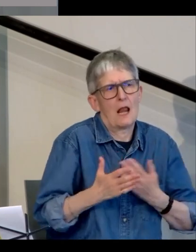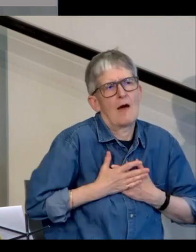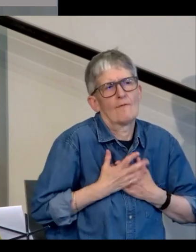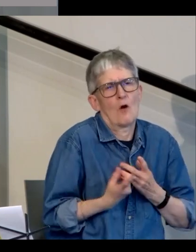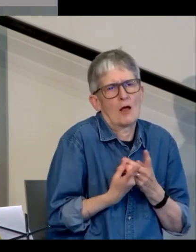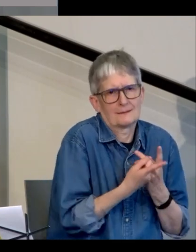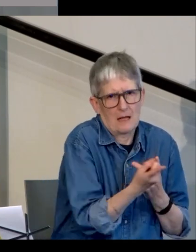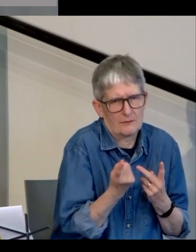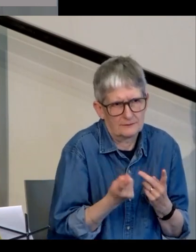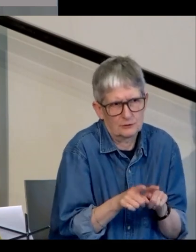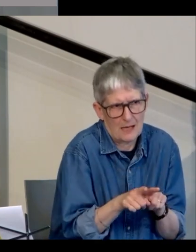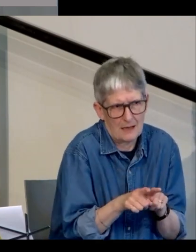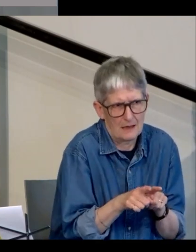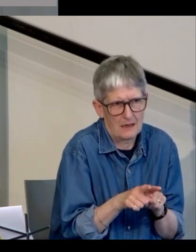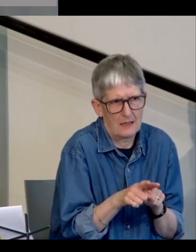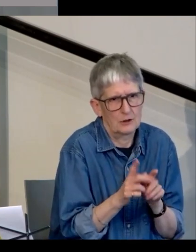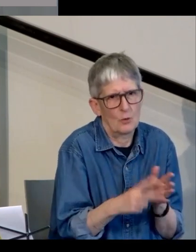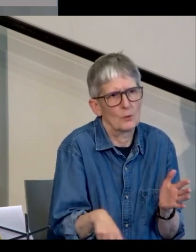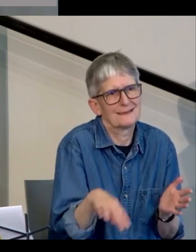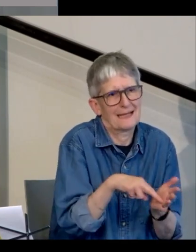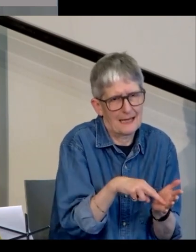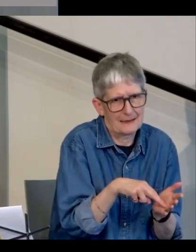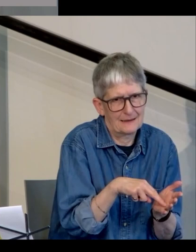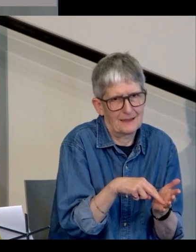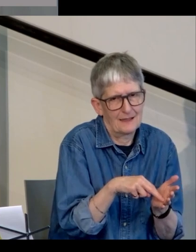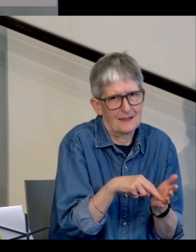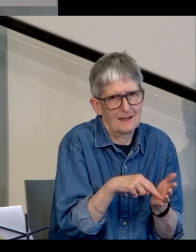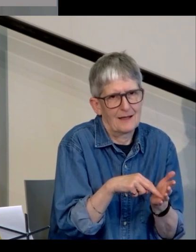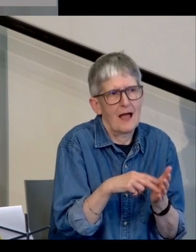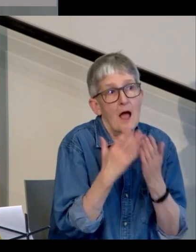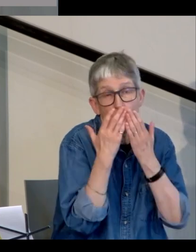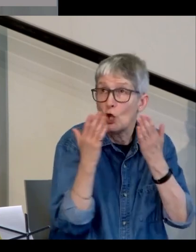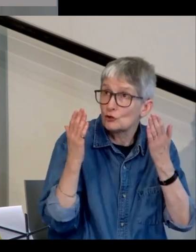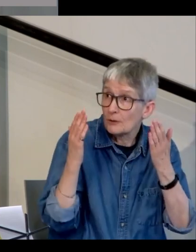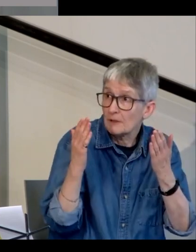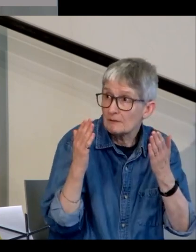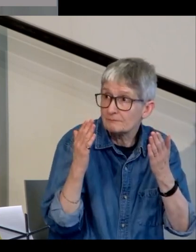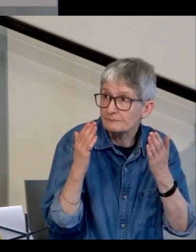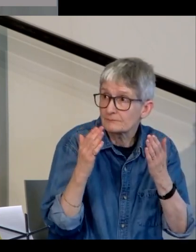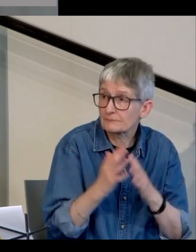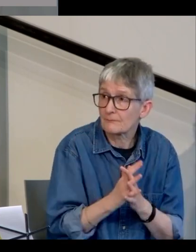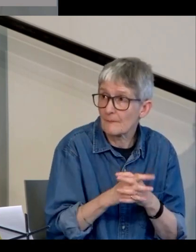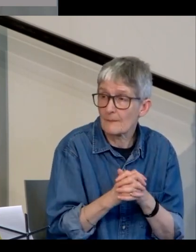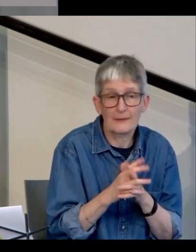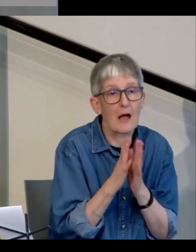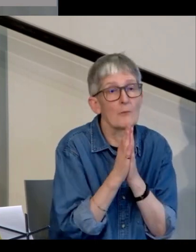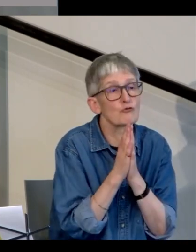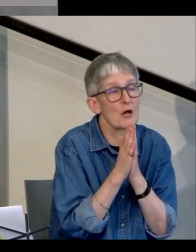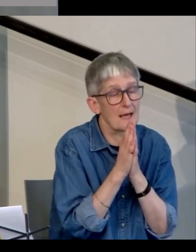ourselves. So let's stand and let's worship. Let's just stand and let me lead us in a